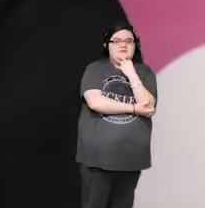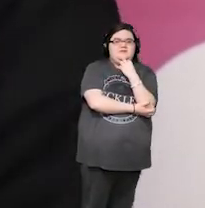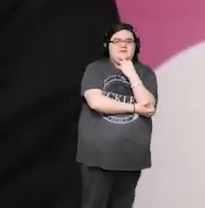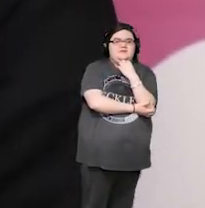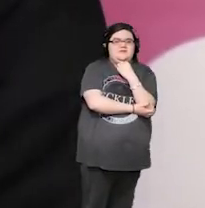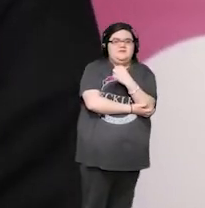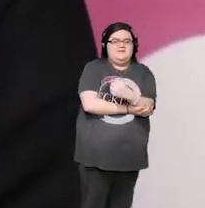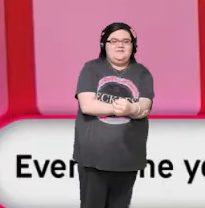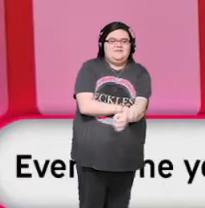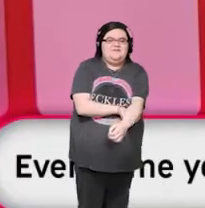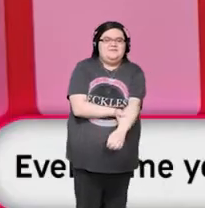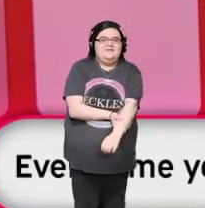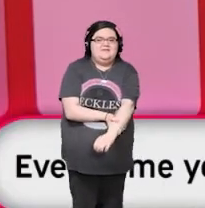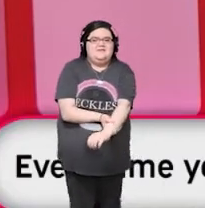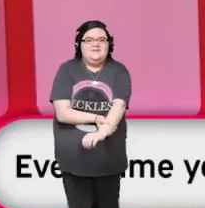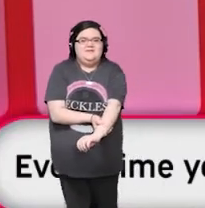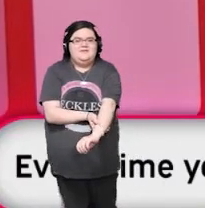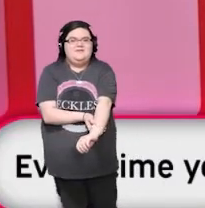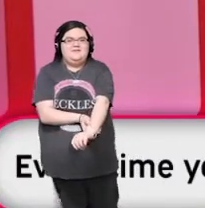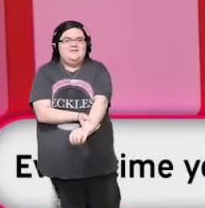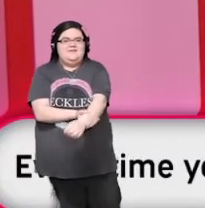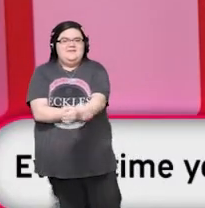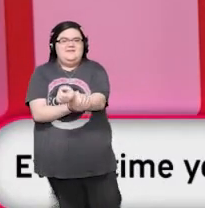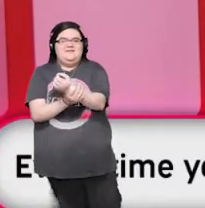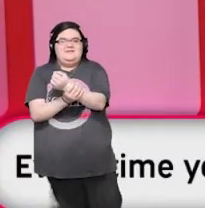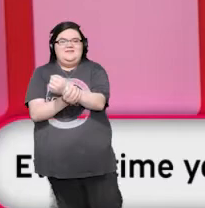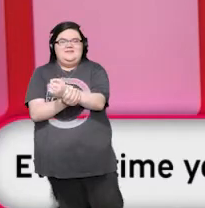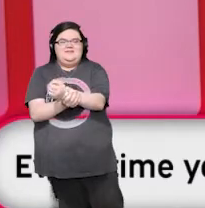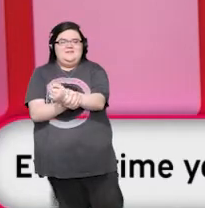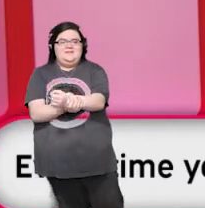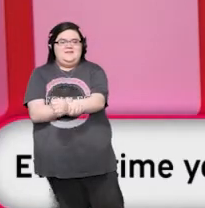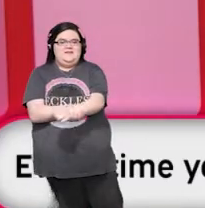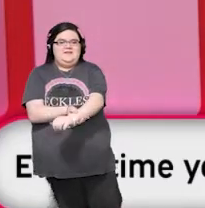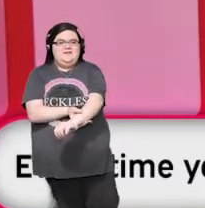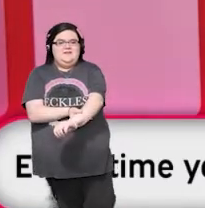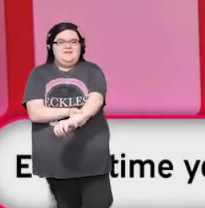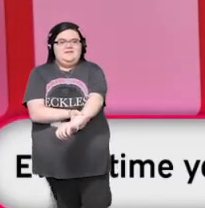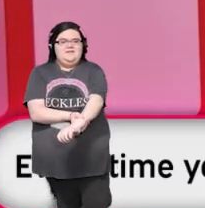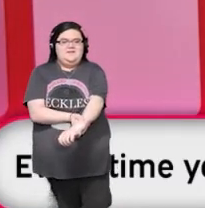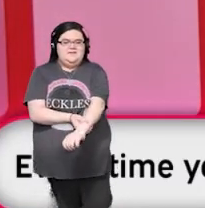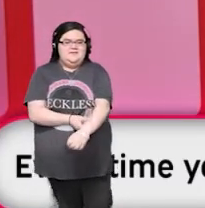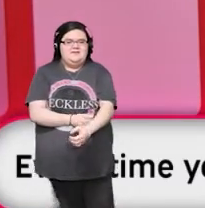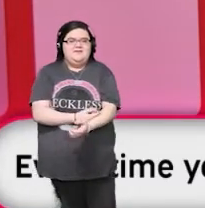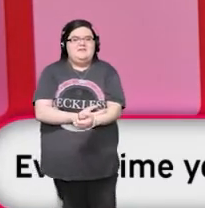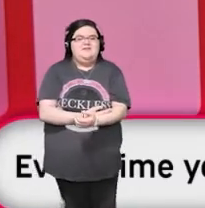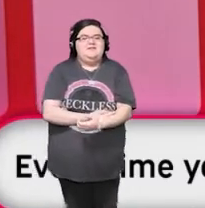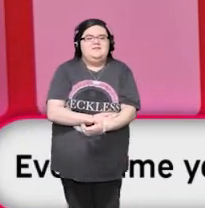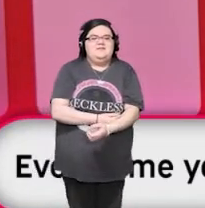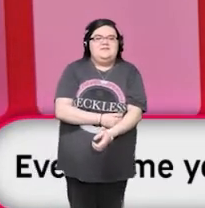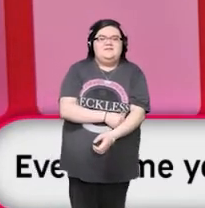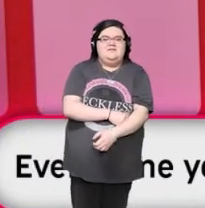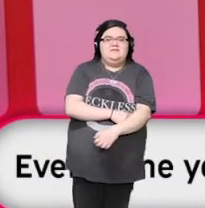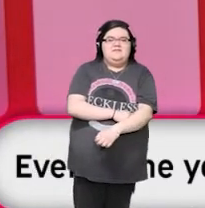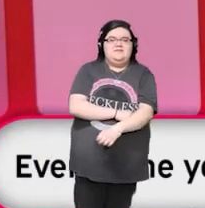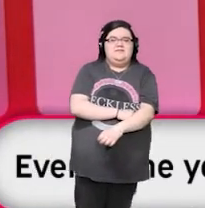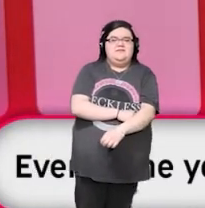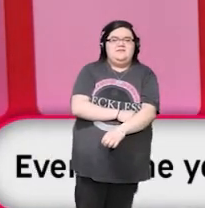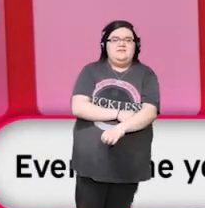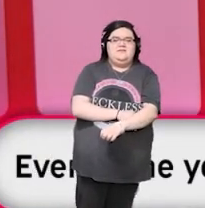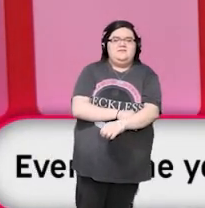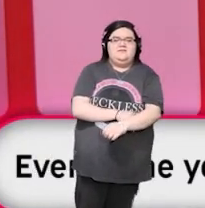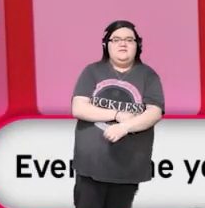overcrowding the planet anyway. How many times do you laugh in a life? We're over. Yeah, I fuck it. Yeah, thousands, genocide. Thousands, mate. Genocide. Yeah. How many times have you fallen in love in your